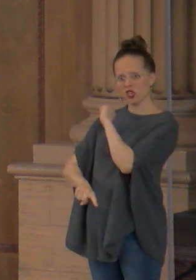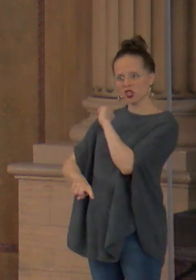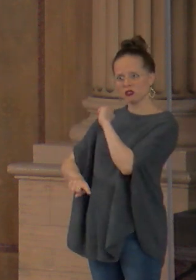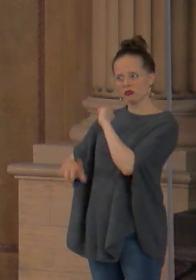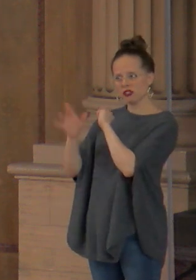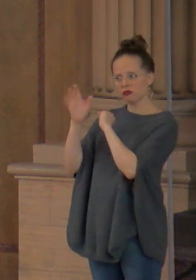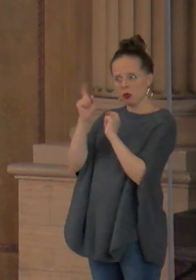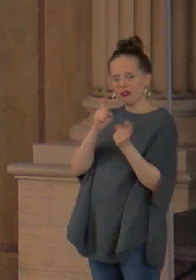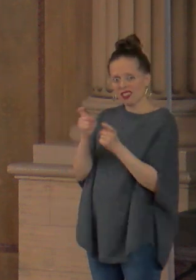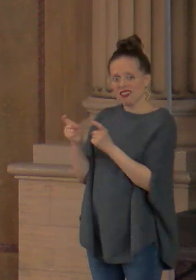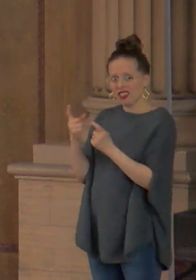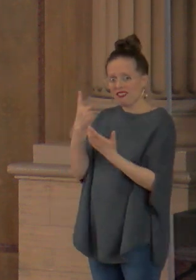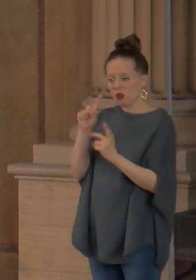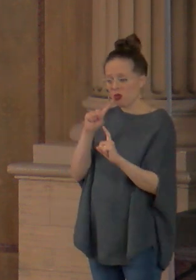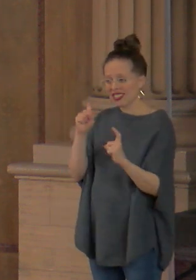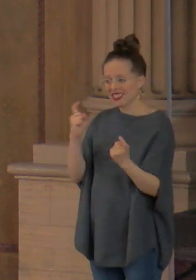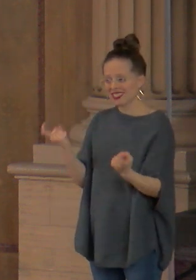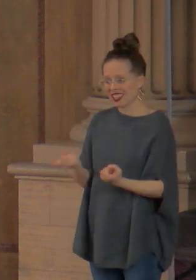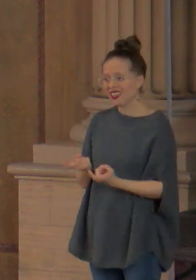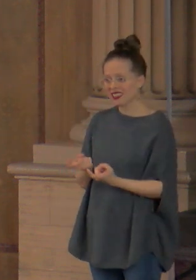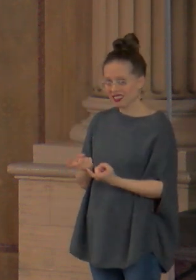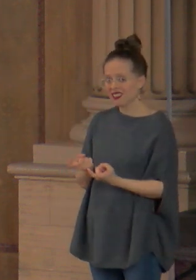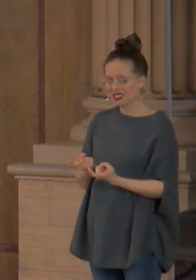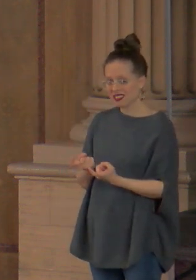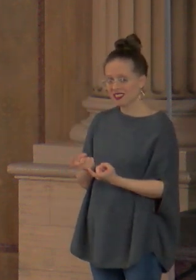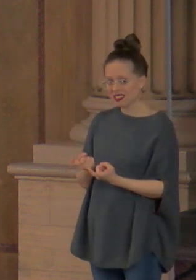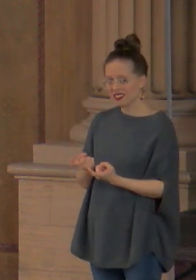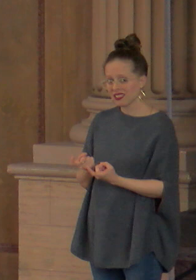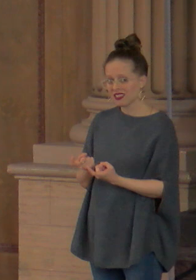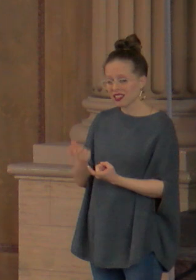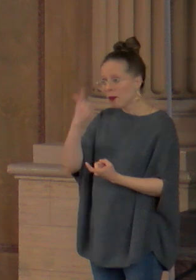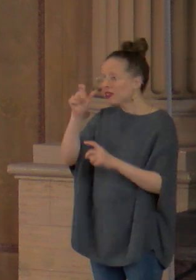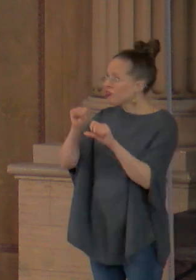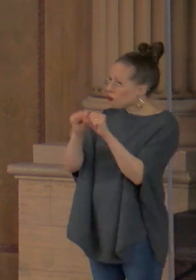There is wrath and hell for violating his infinite perfect holiness.